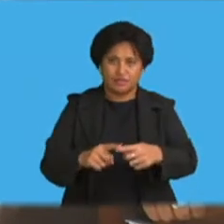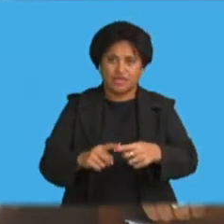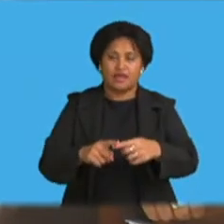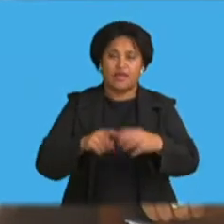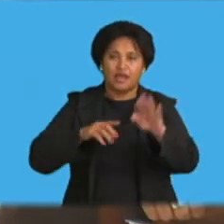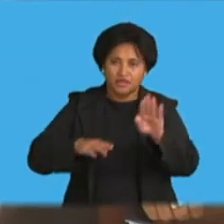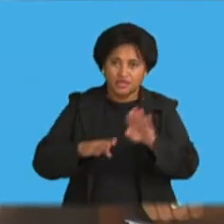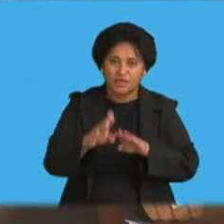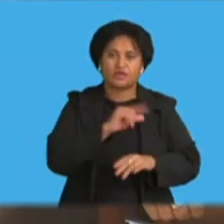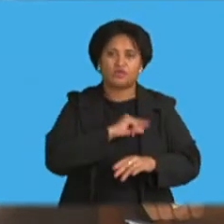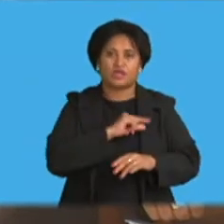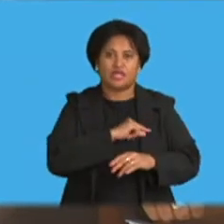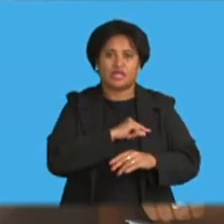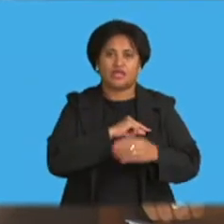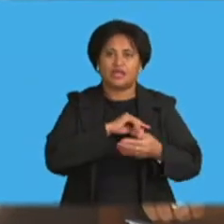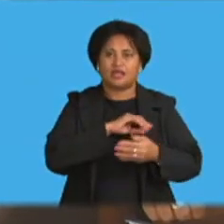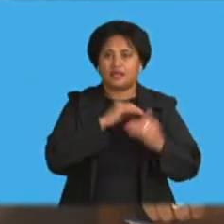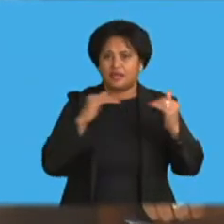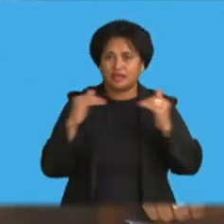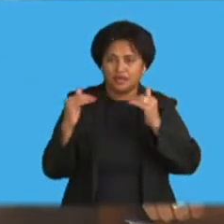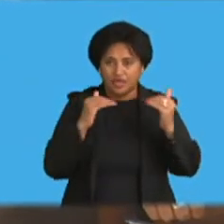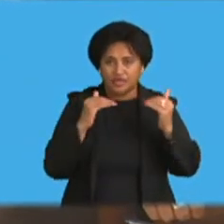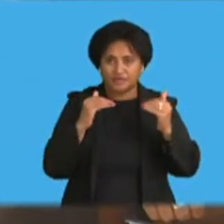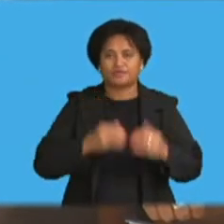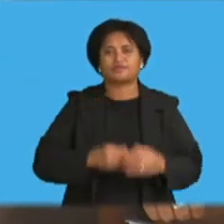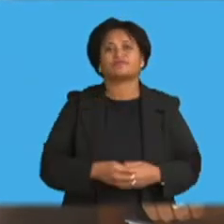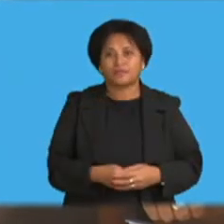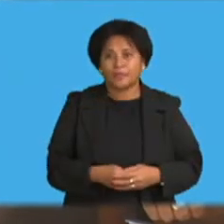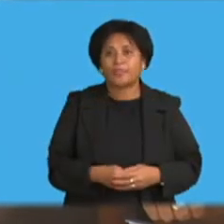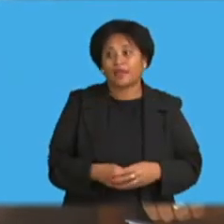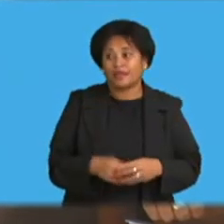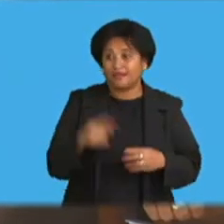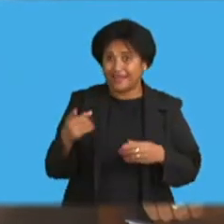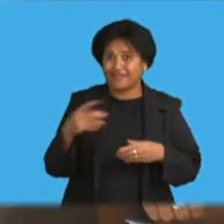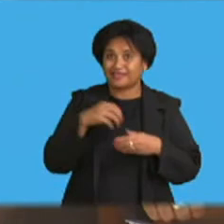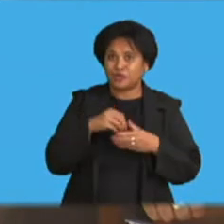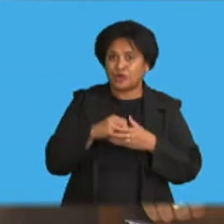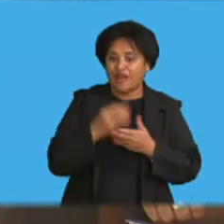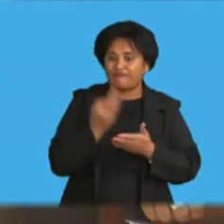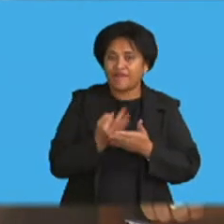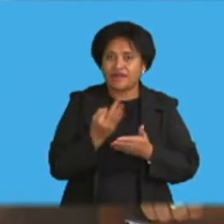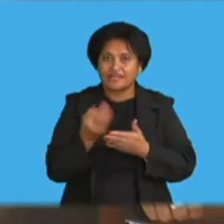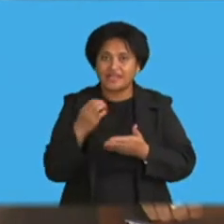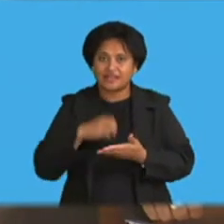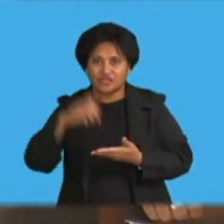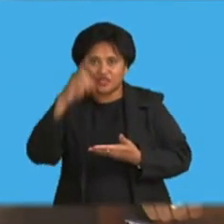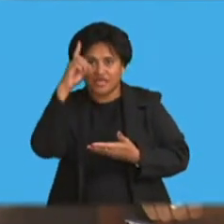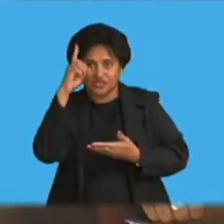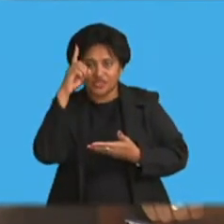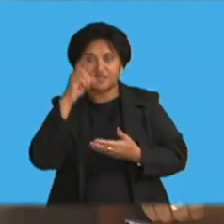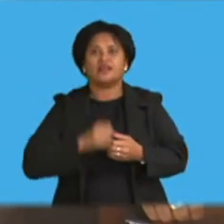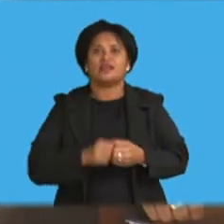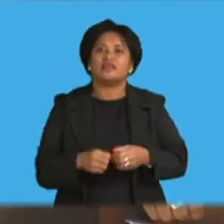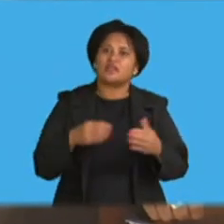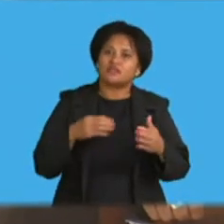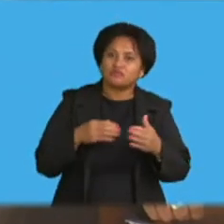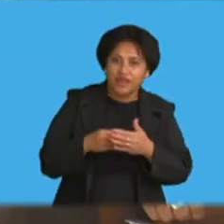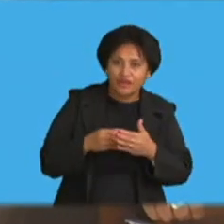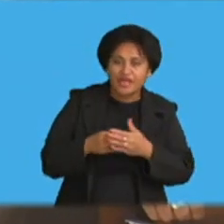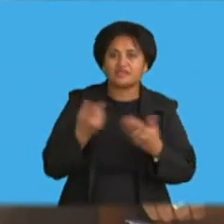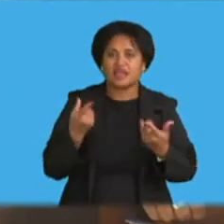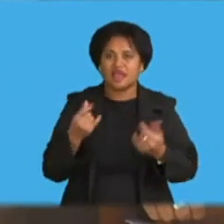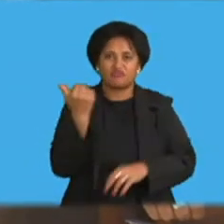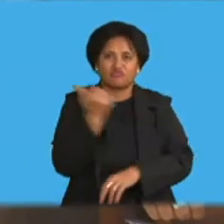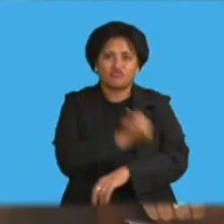resilience, quality and equity. And of course, Madam Speaker, included financing of education, societal barriers including drug abuse